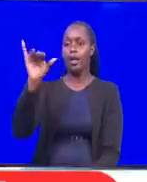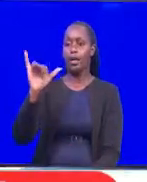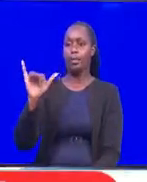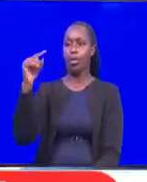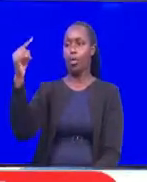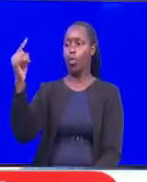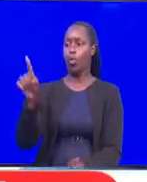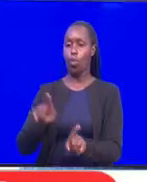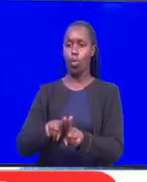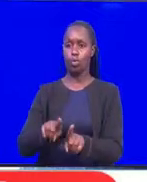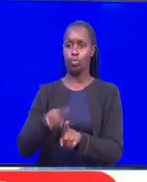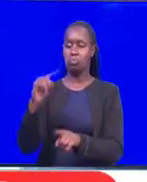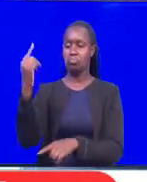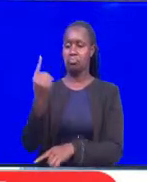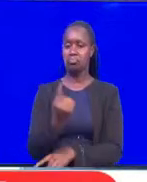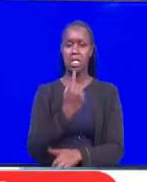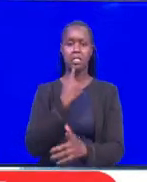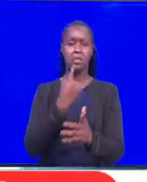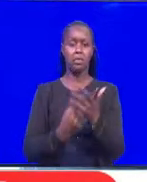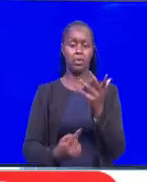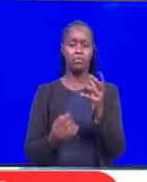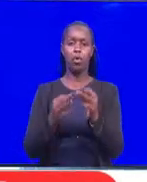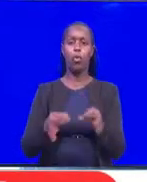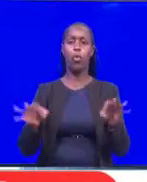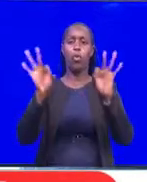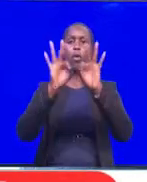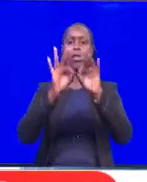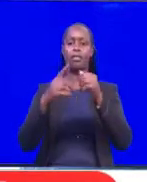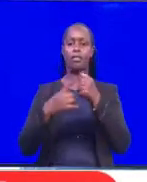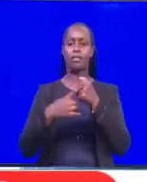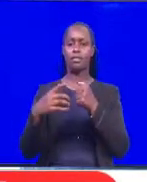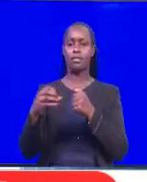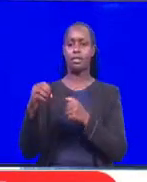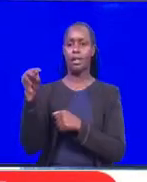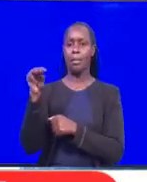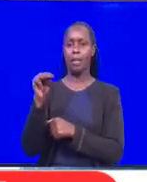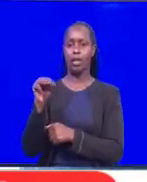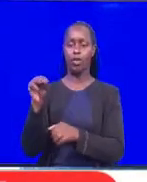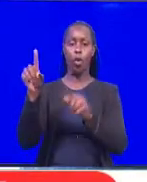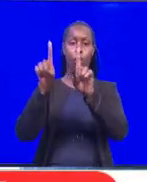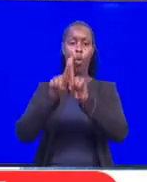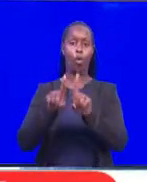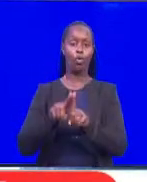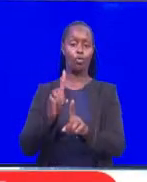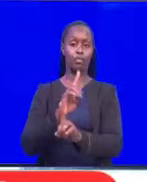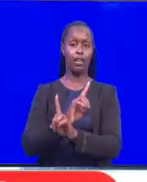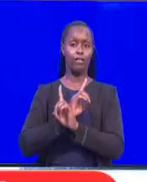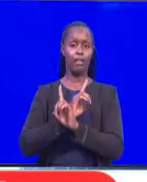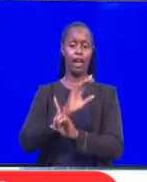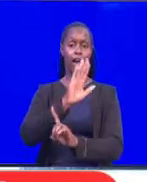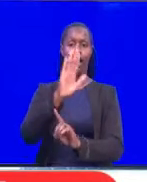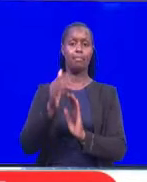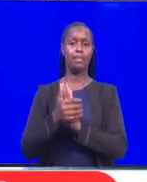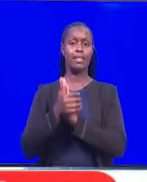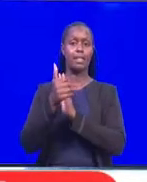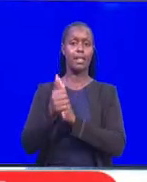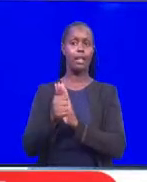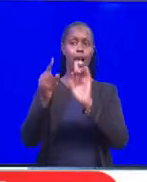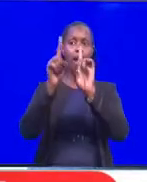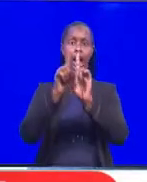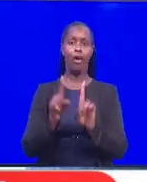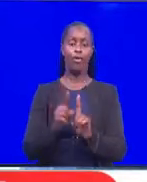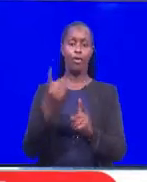the committee, disclosing that she is worth ₱60 million. She also defended her competence, and so was